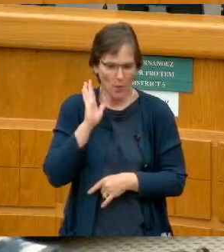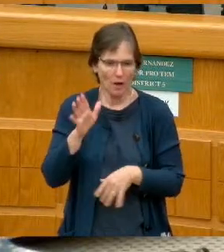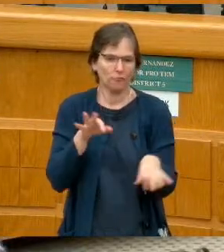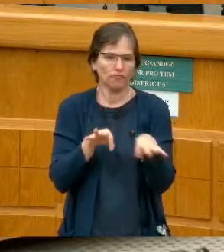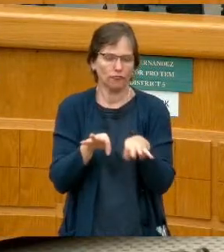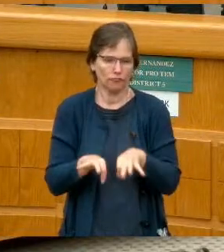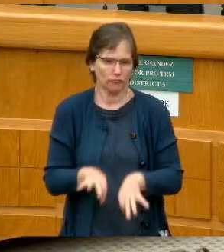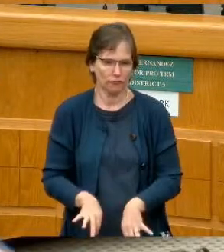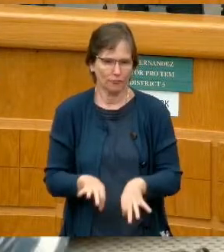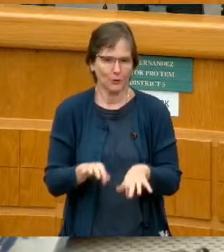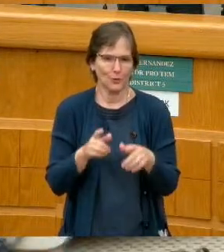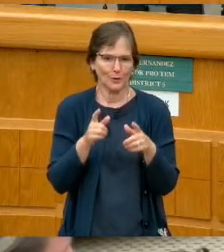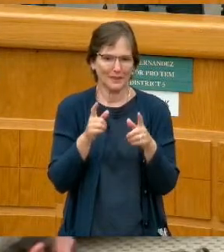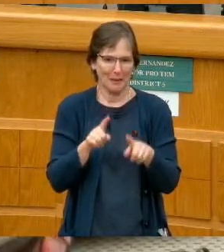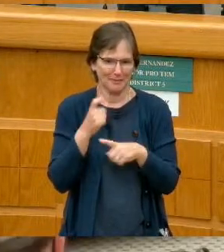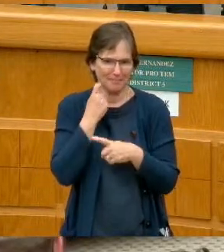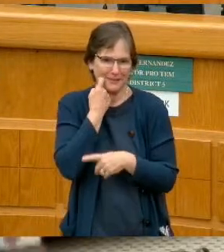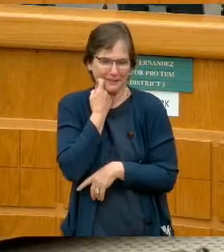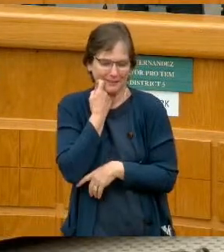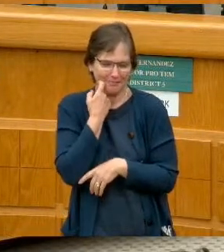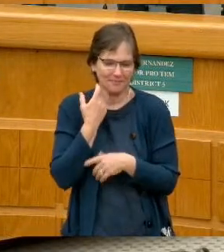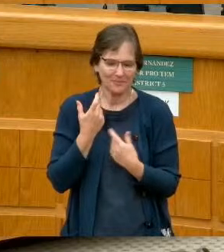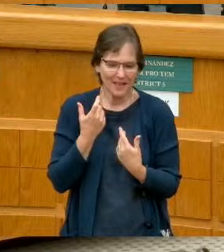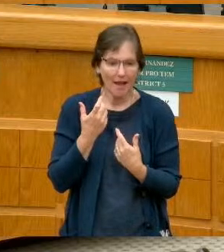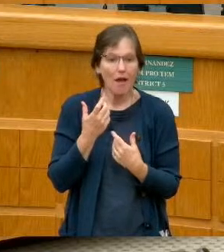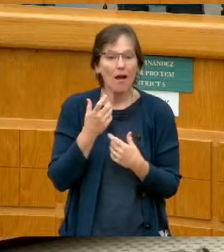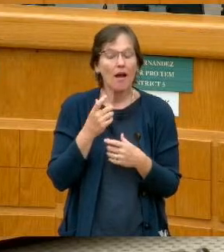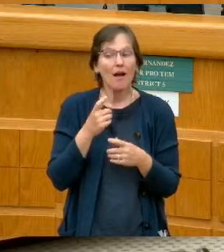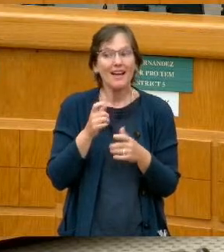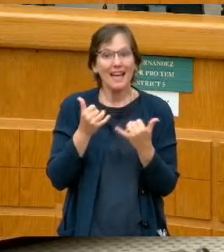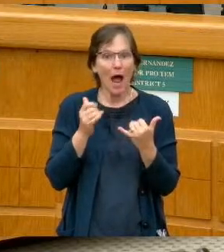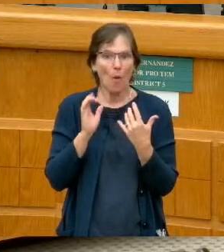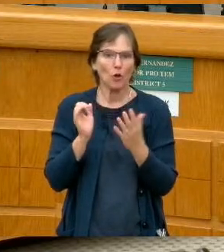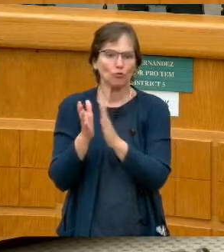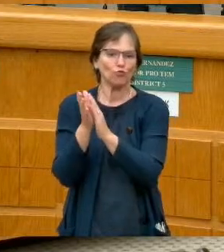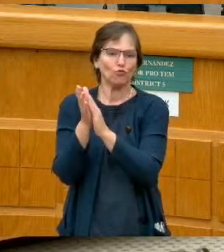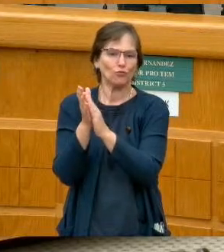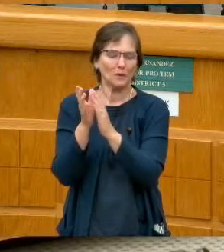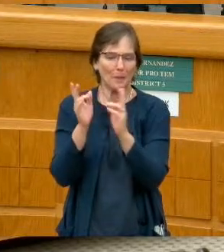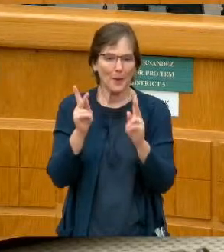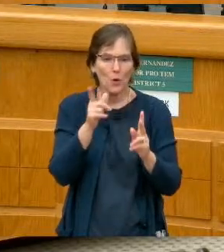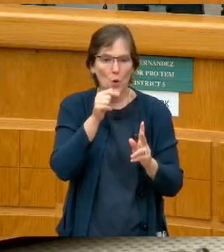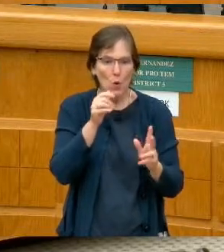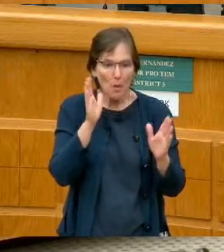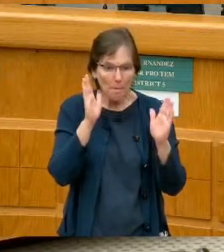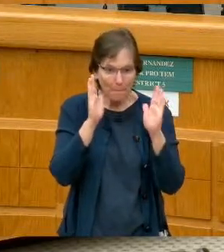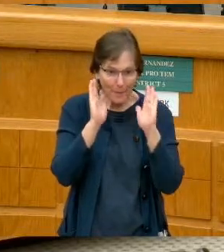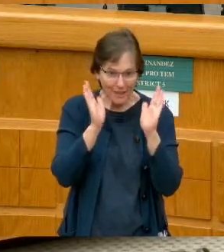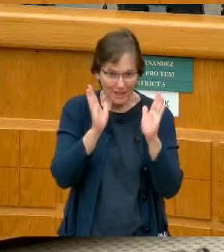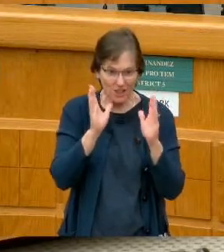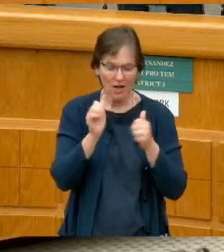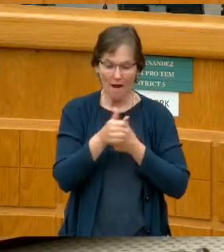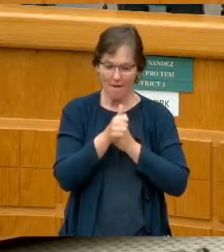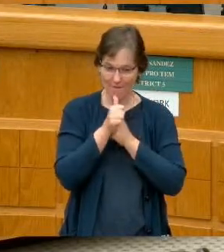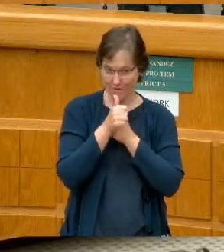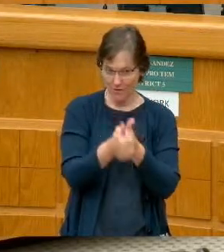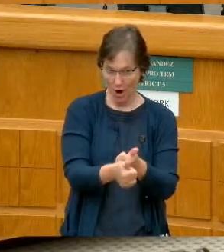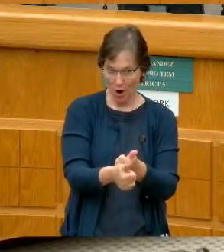do want to commend those that are paying attention to following the instructions